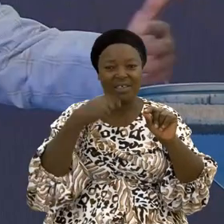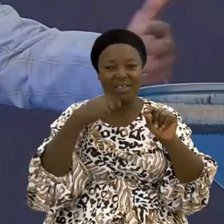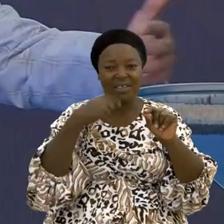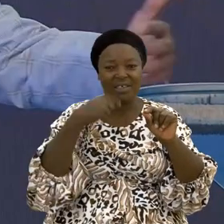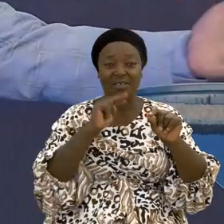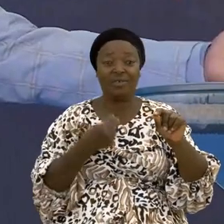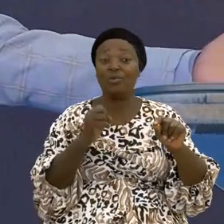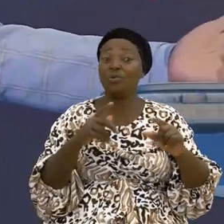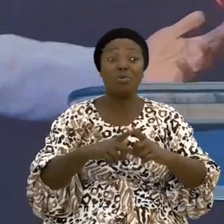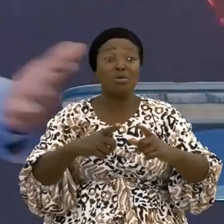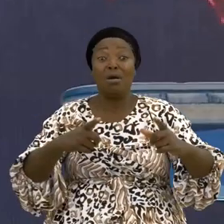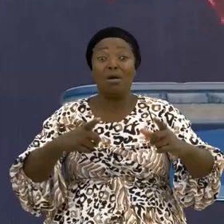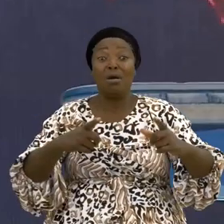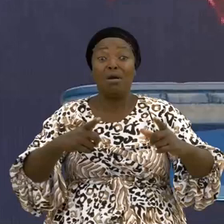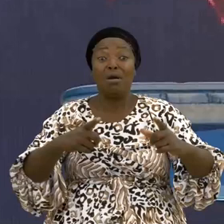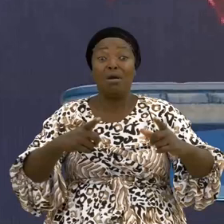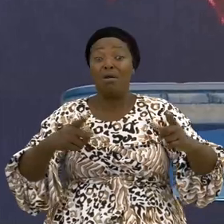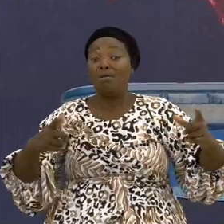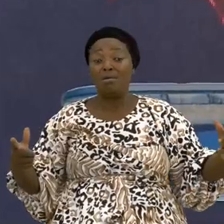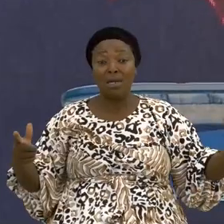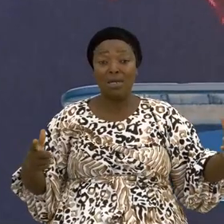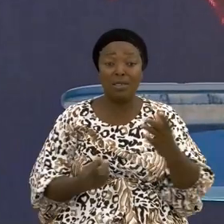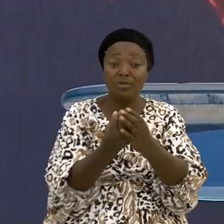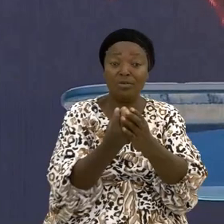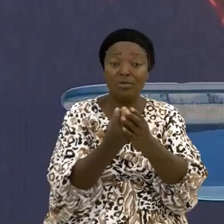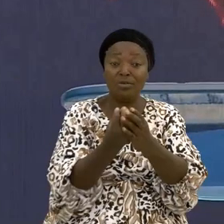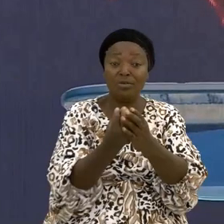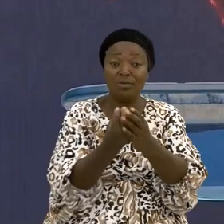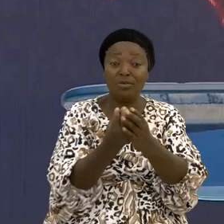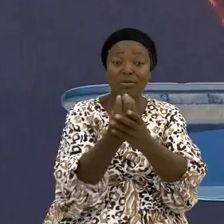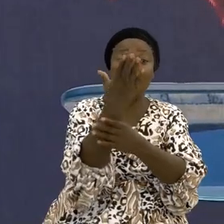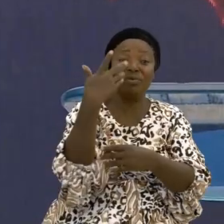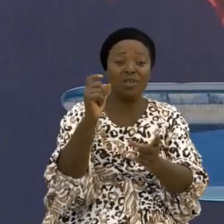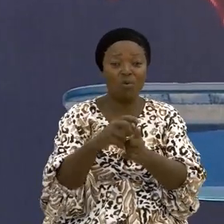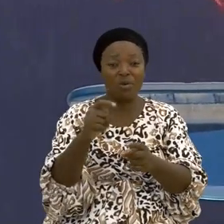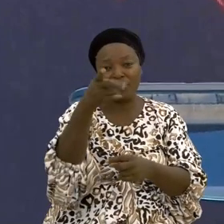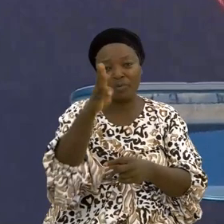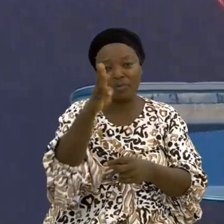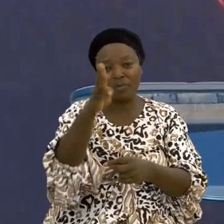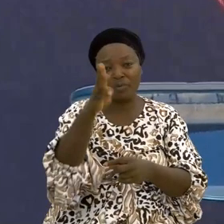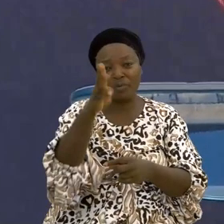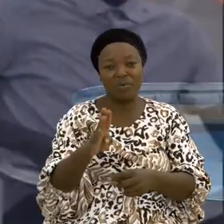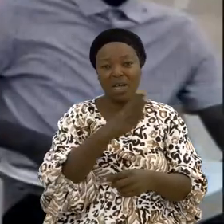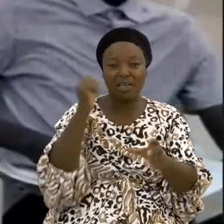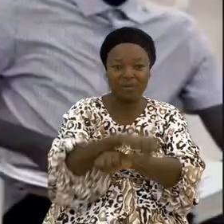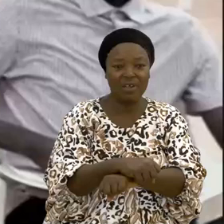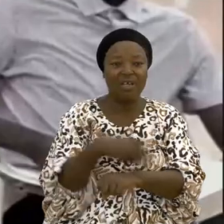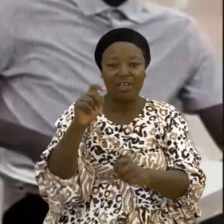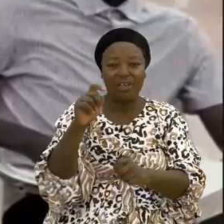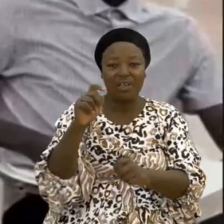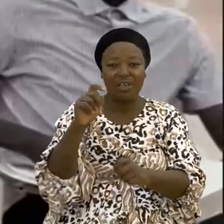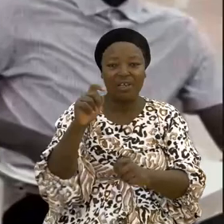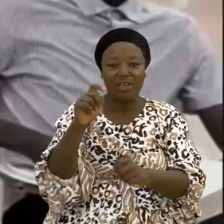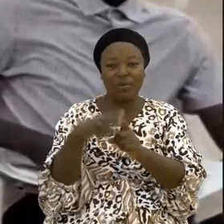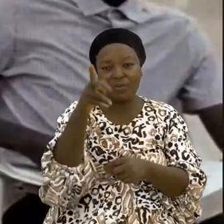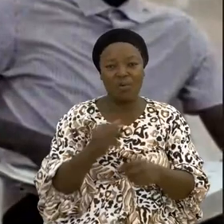so mightily grew the word of God and prevailed. The word of God will grow in your